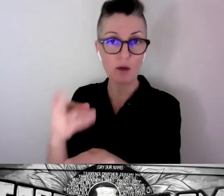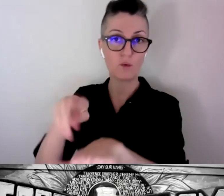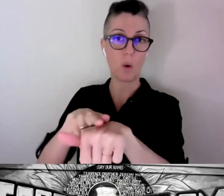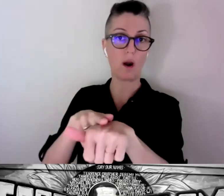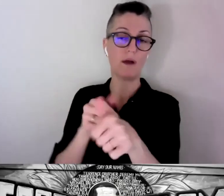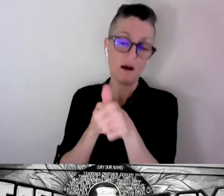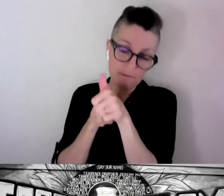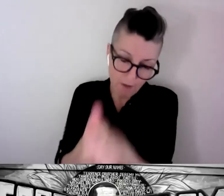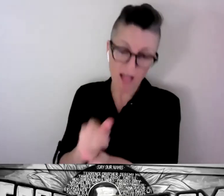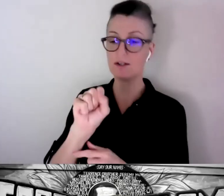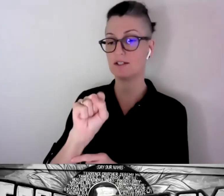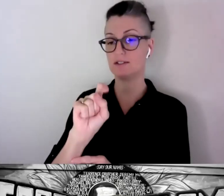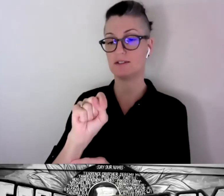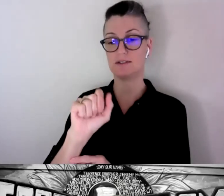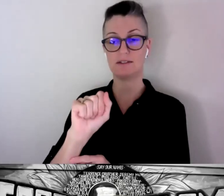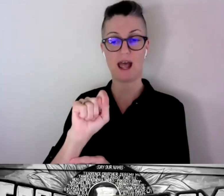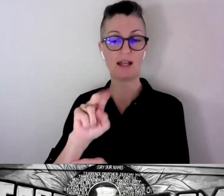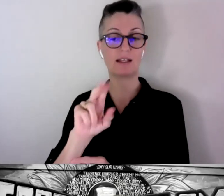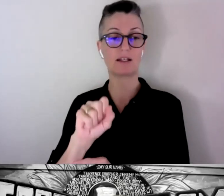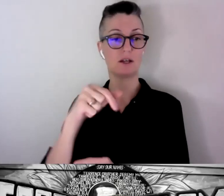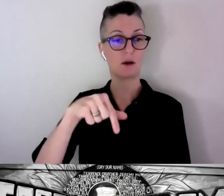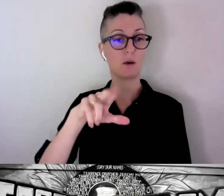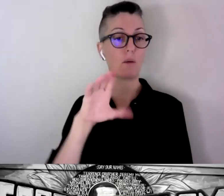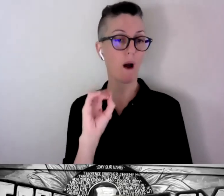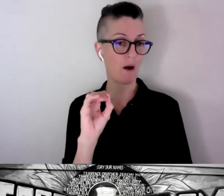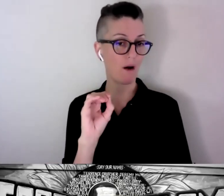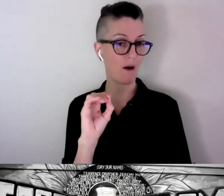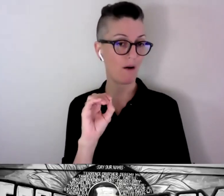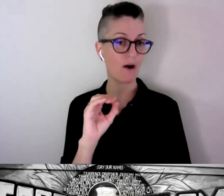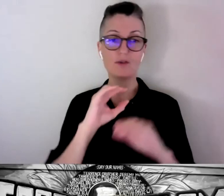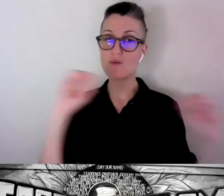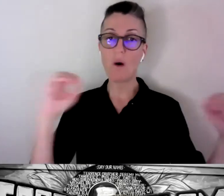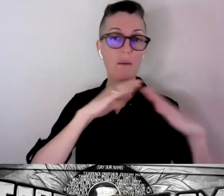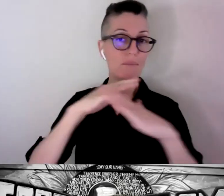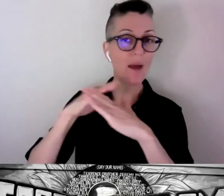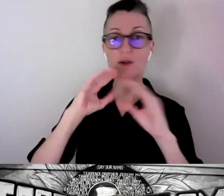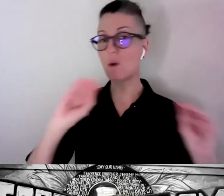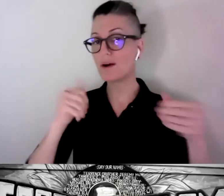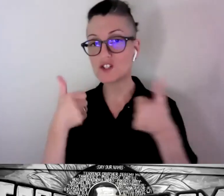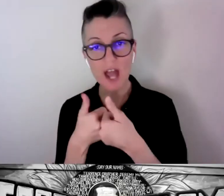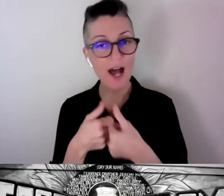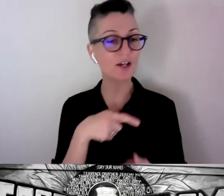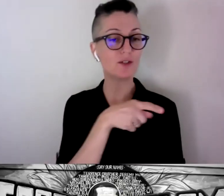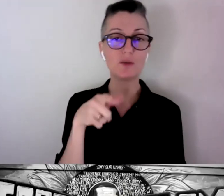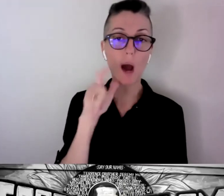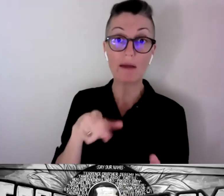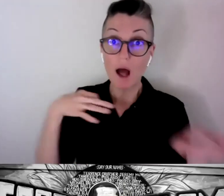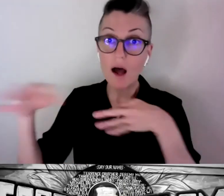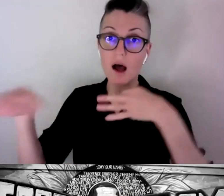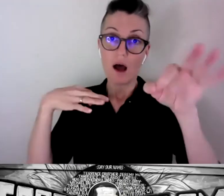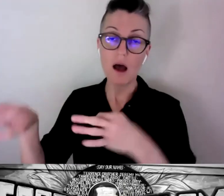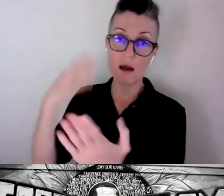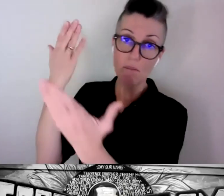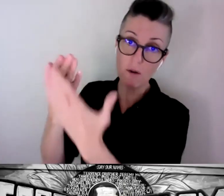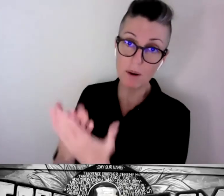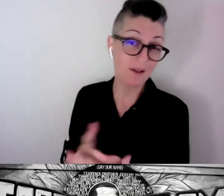fewer questions, you will face fewer barriers. You don't have to spend as much time trying to justify why you're using this methodology and